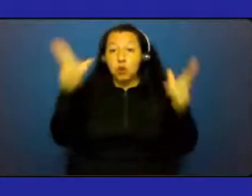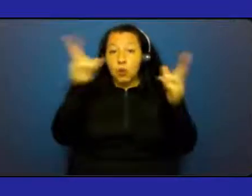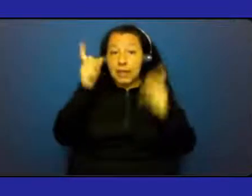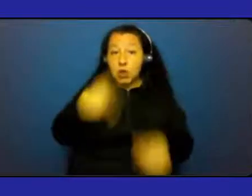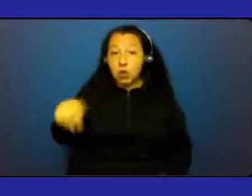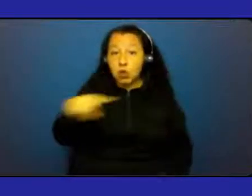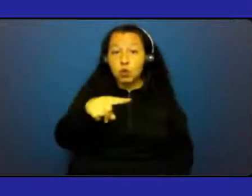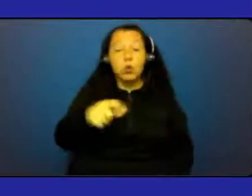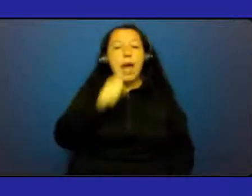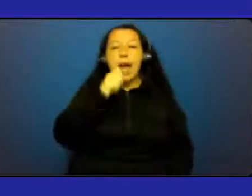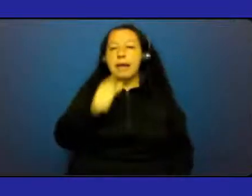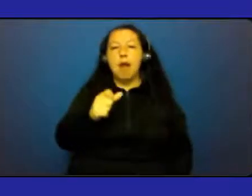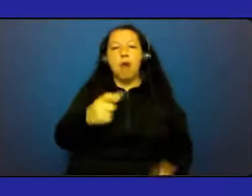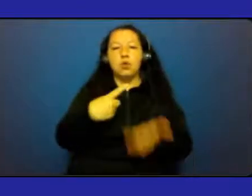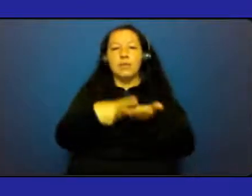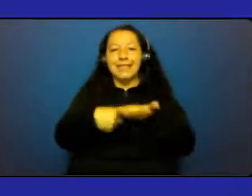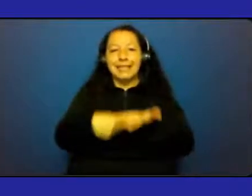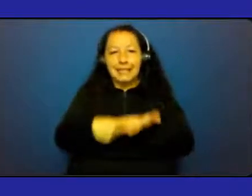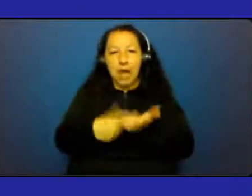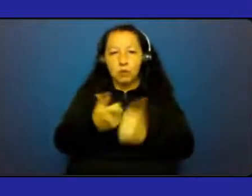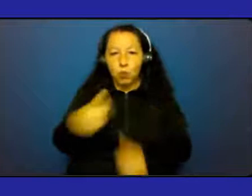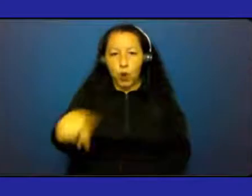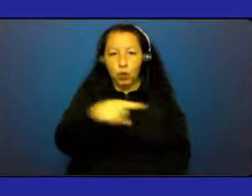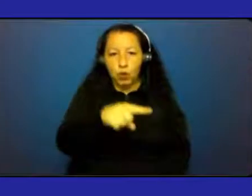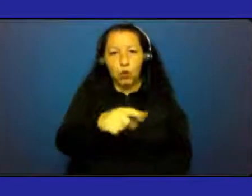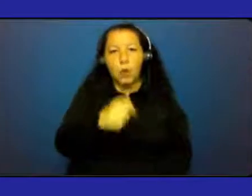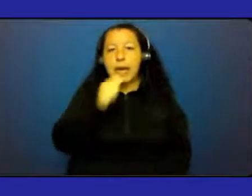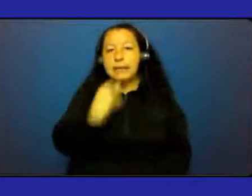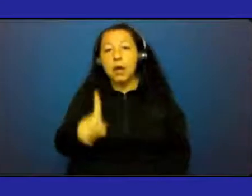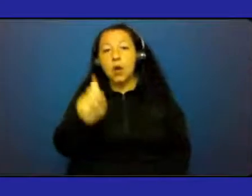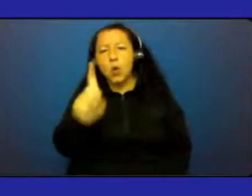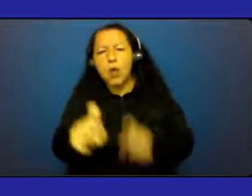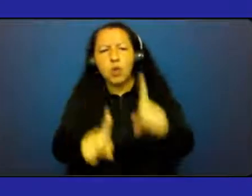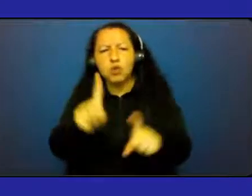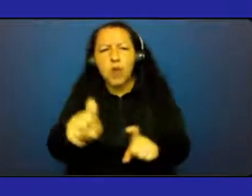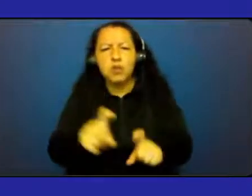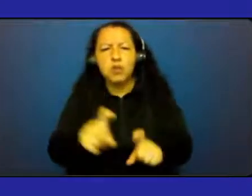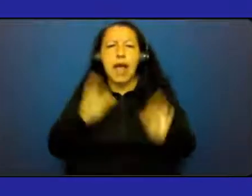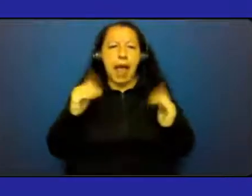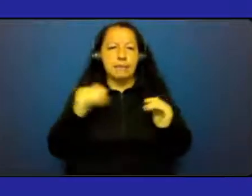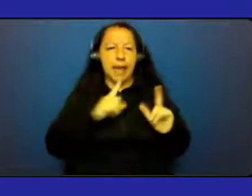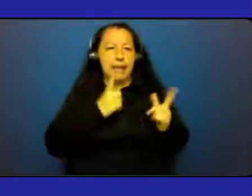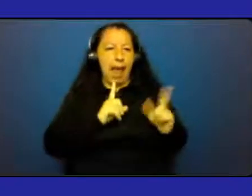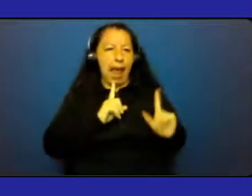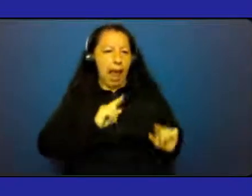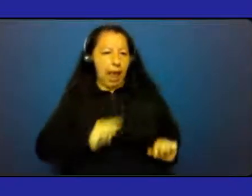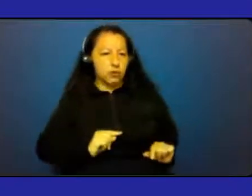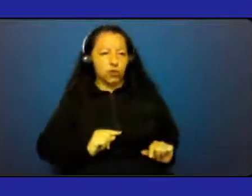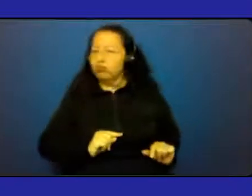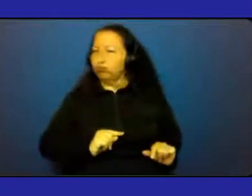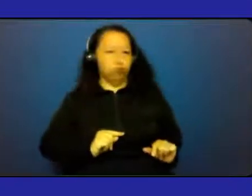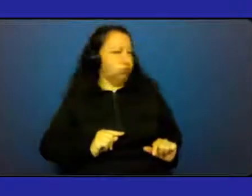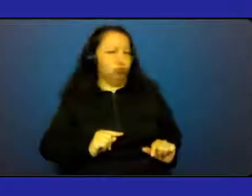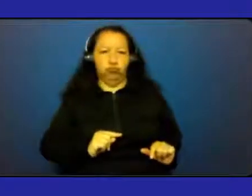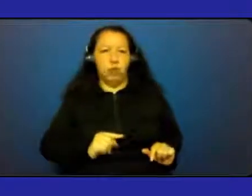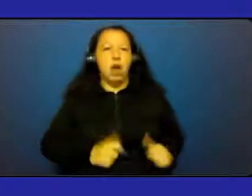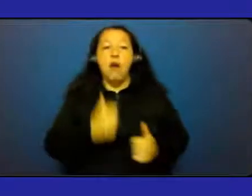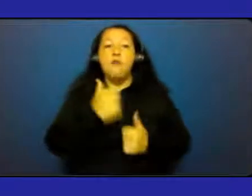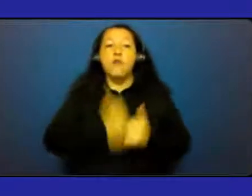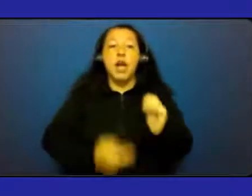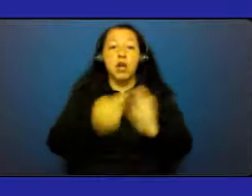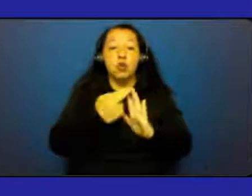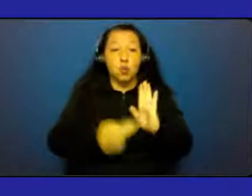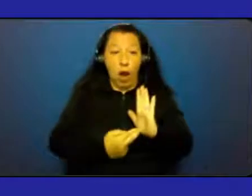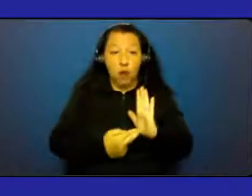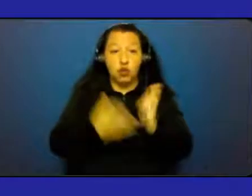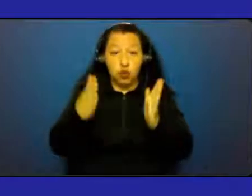in a dialogue. This is not a question and answer forum. In order for each registered speaker to have an opportunity